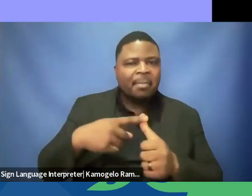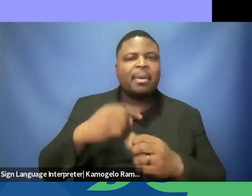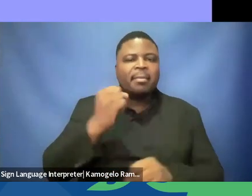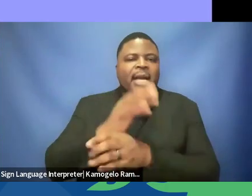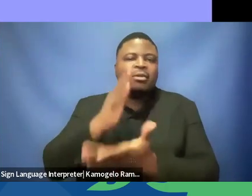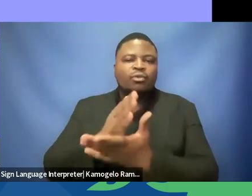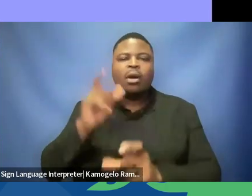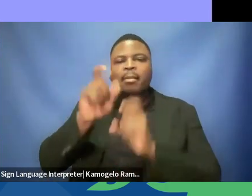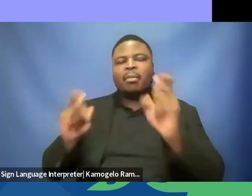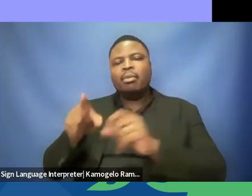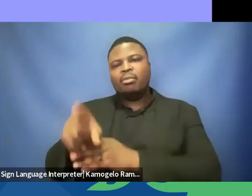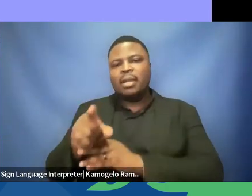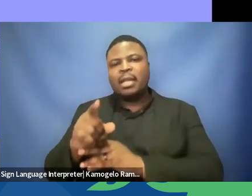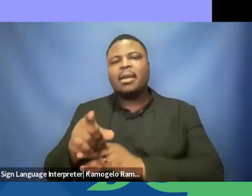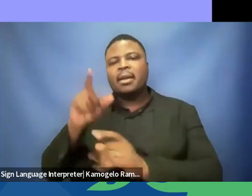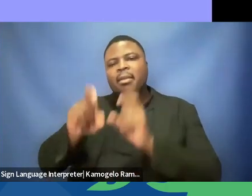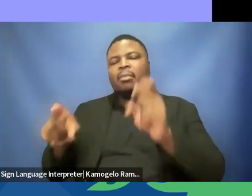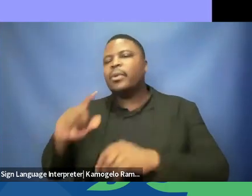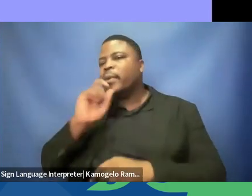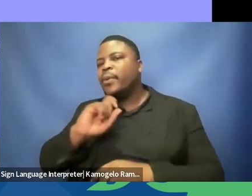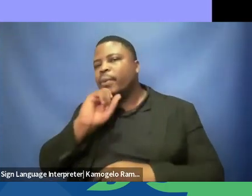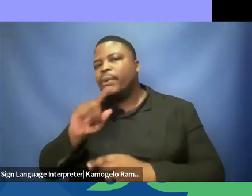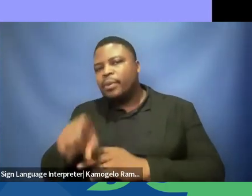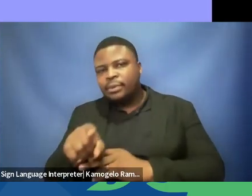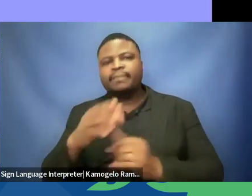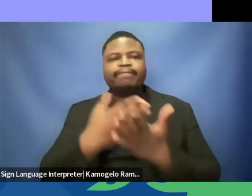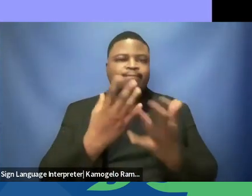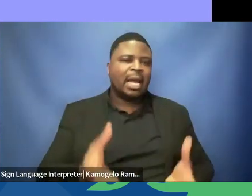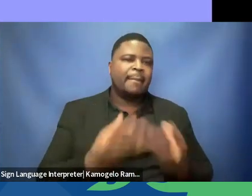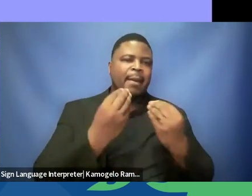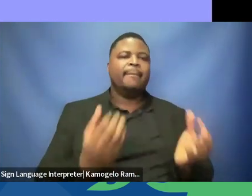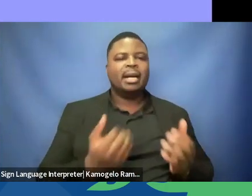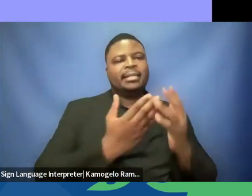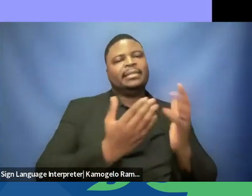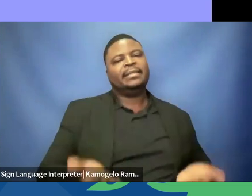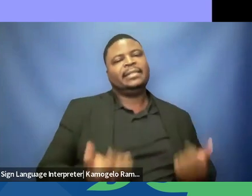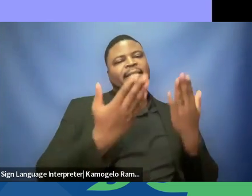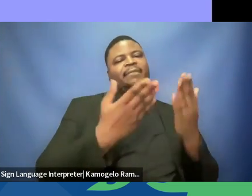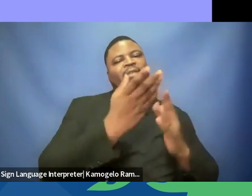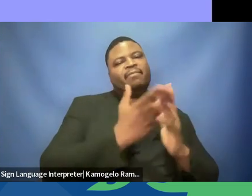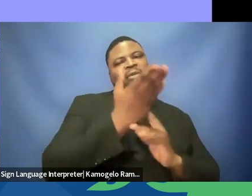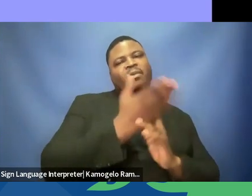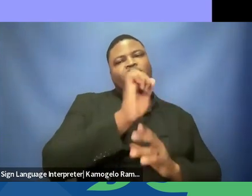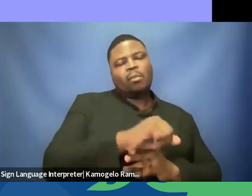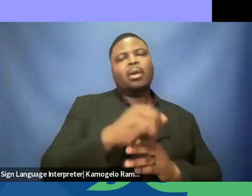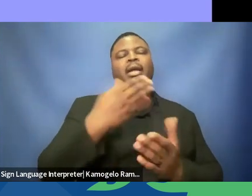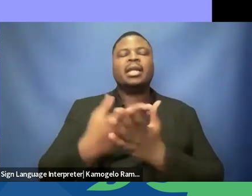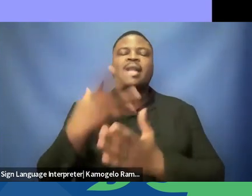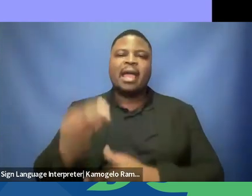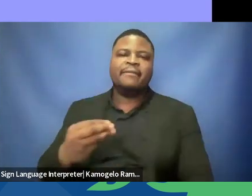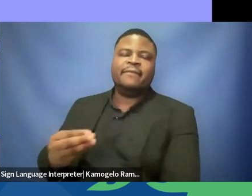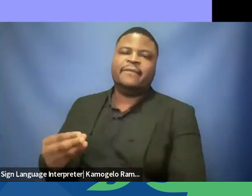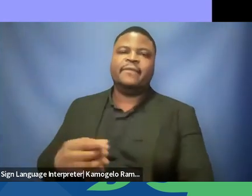the stimulant users, can go and they get services. The county has also given antipsychotic drugs, psychotic